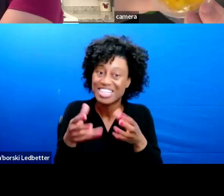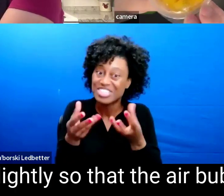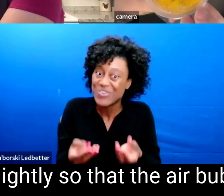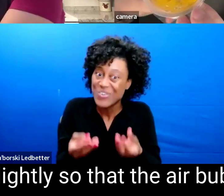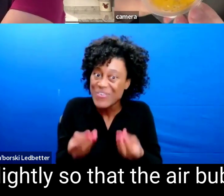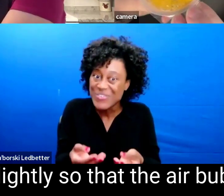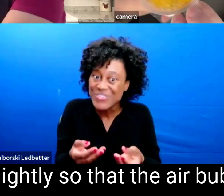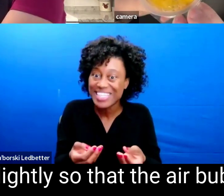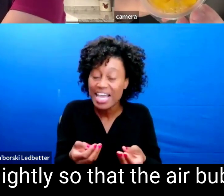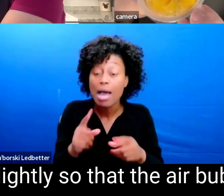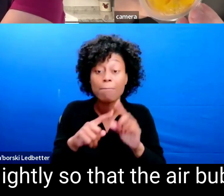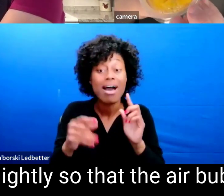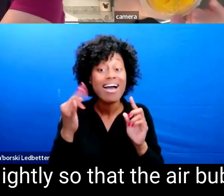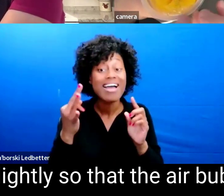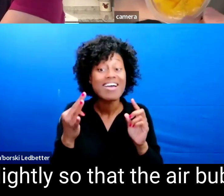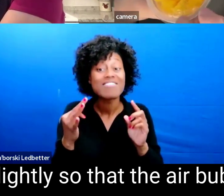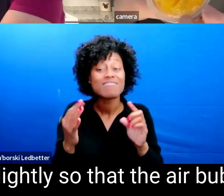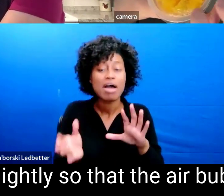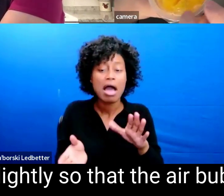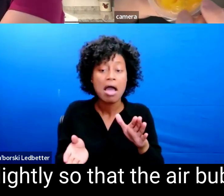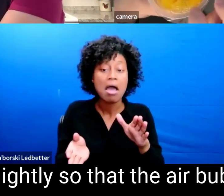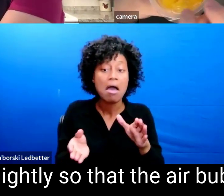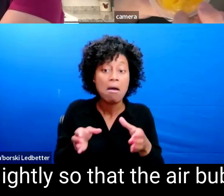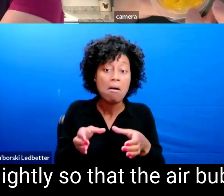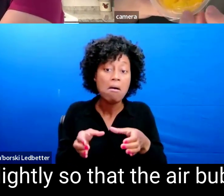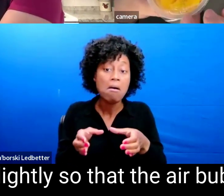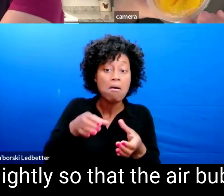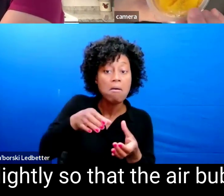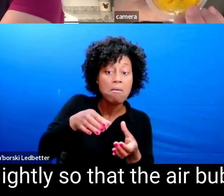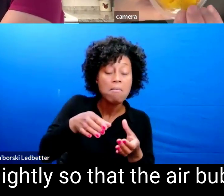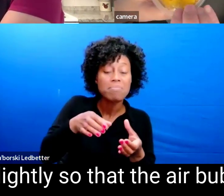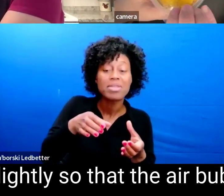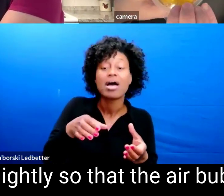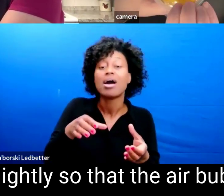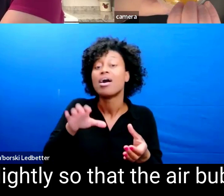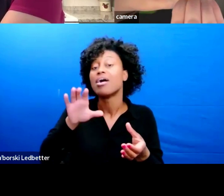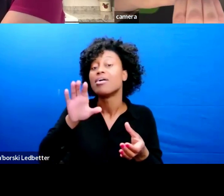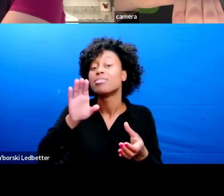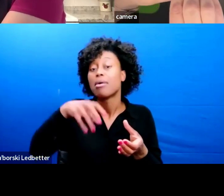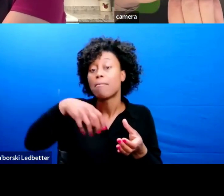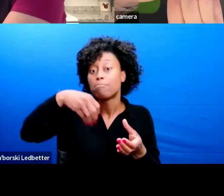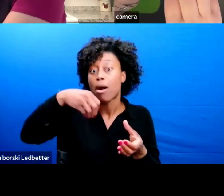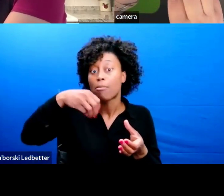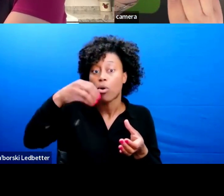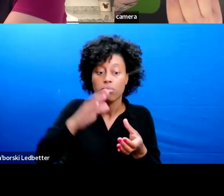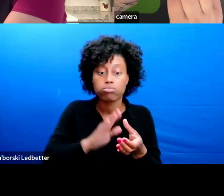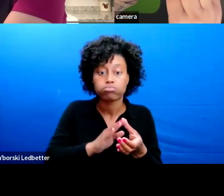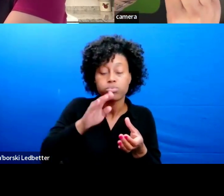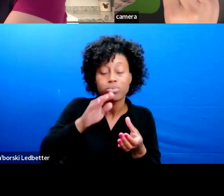everywhere. But if I tilt it slightly so that the air bubble is at the top,